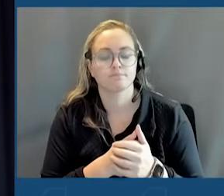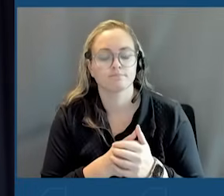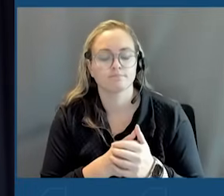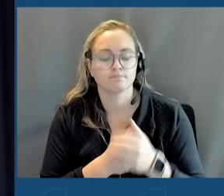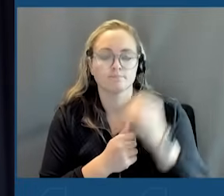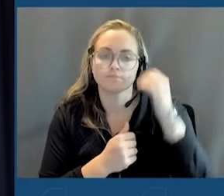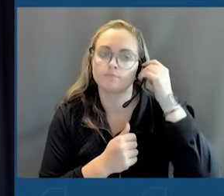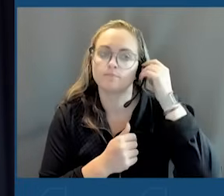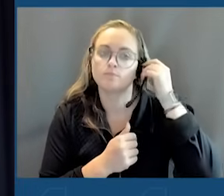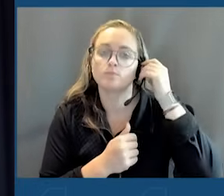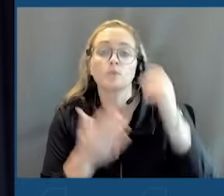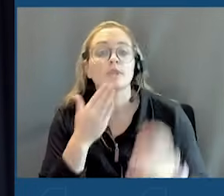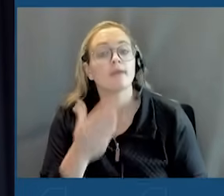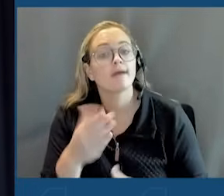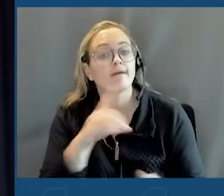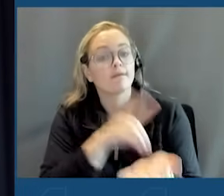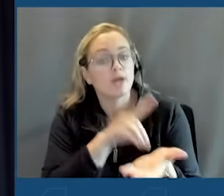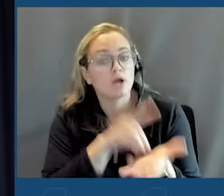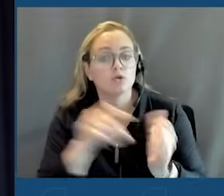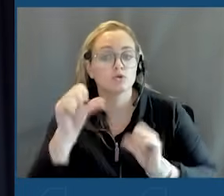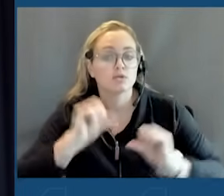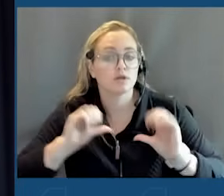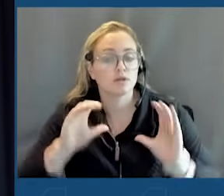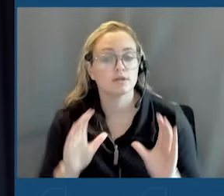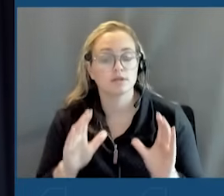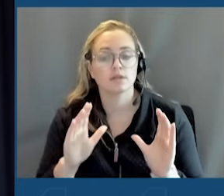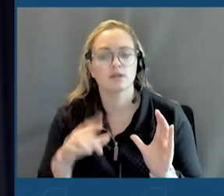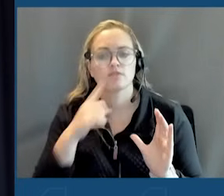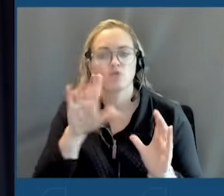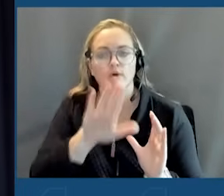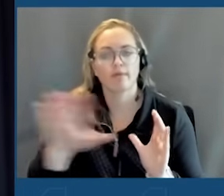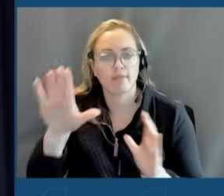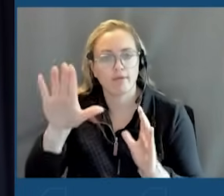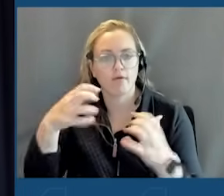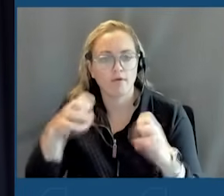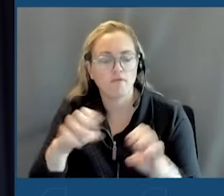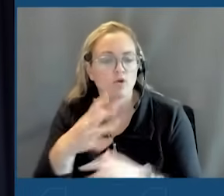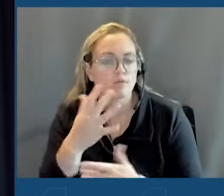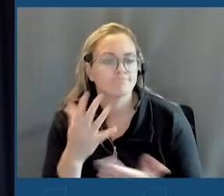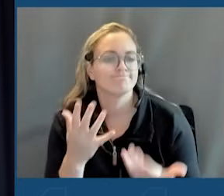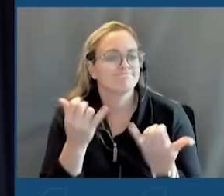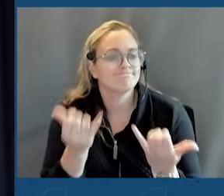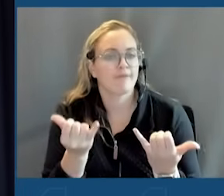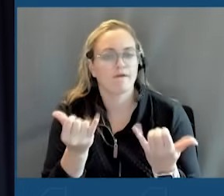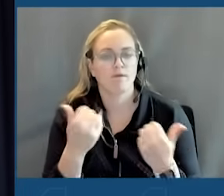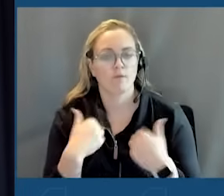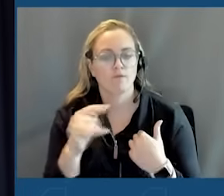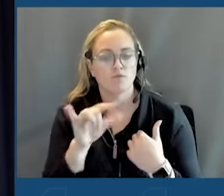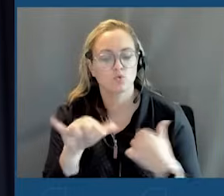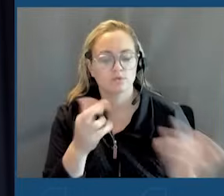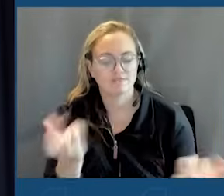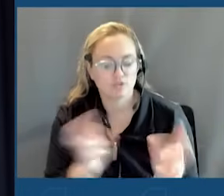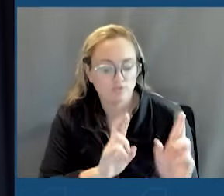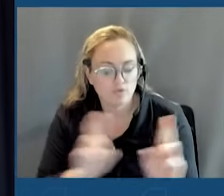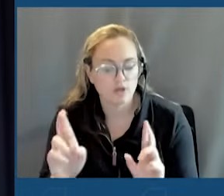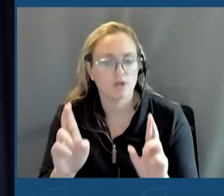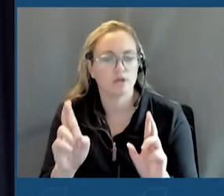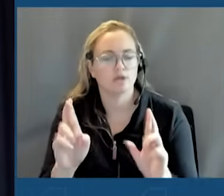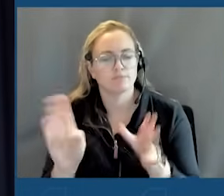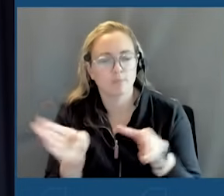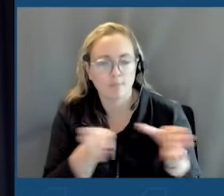the incredible doctors and scientists for their effort, because now we have the tools to be